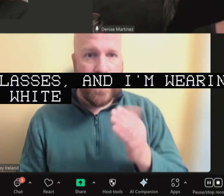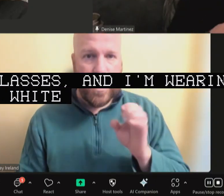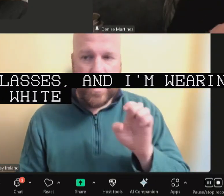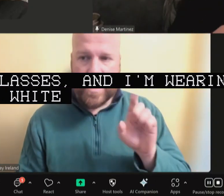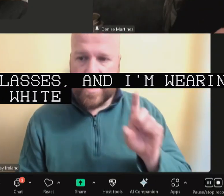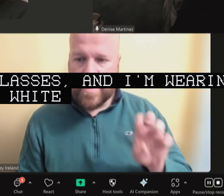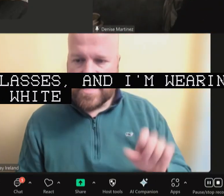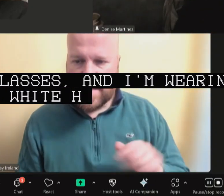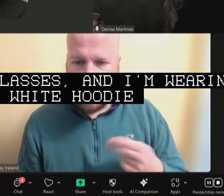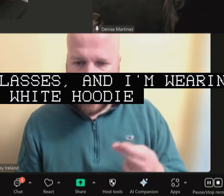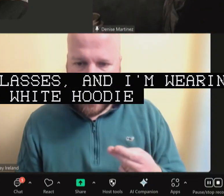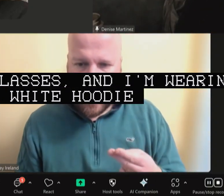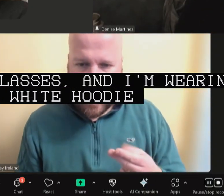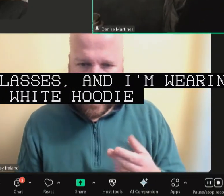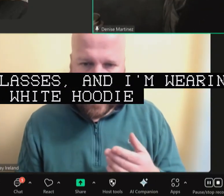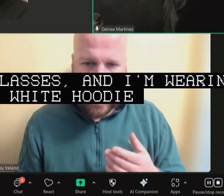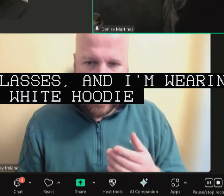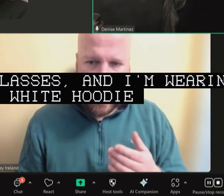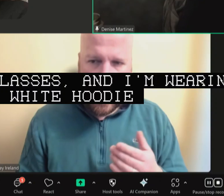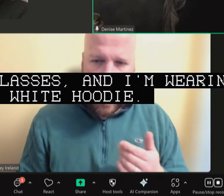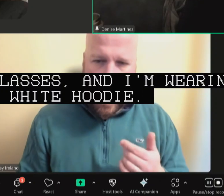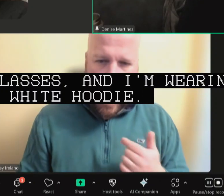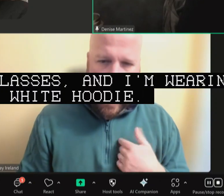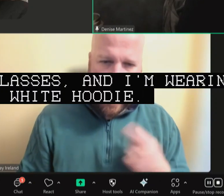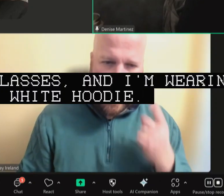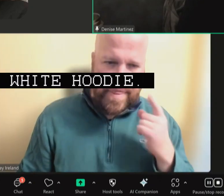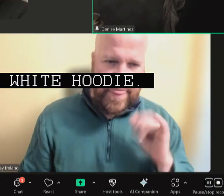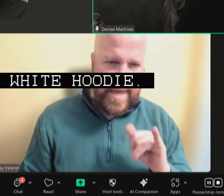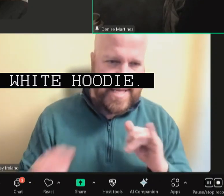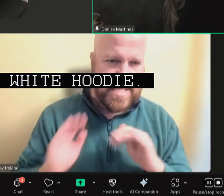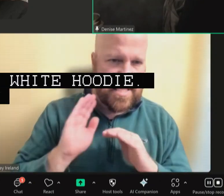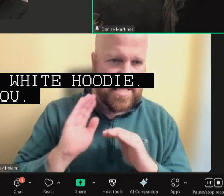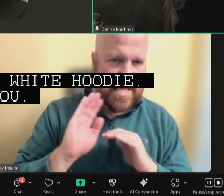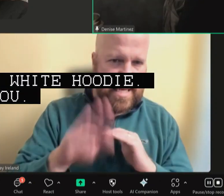Thank you. Thank you, Elizabeth.